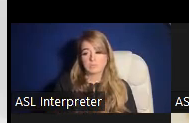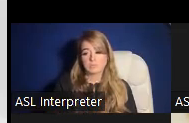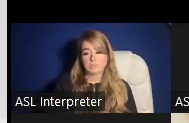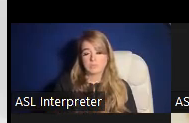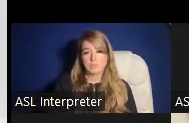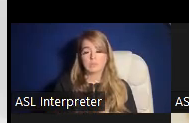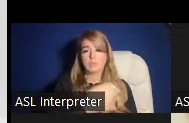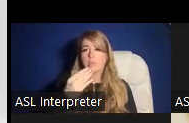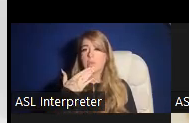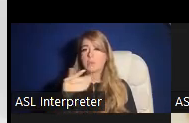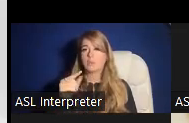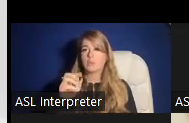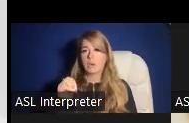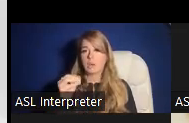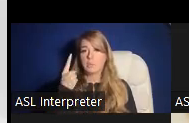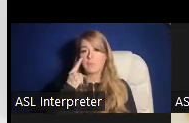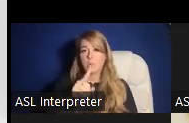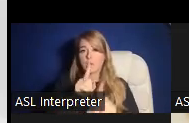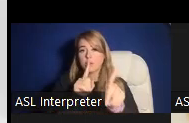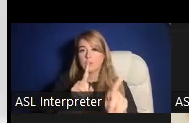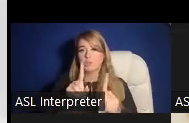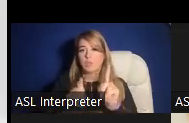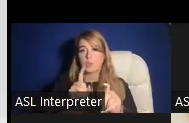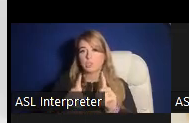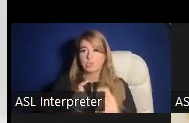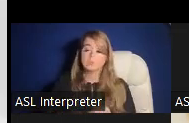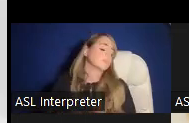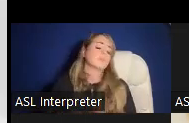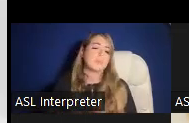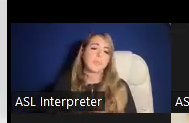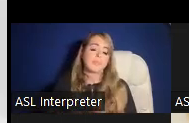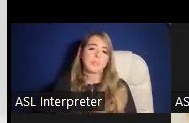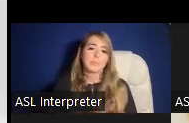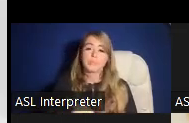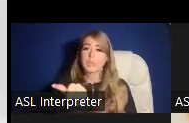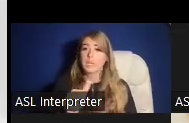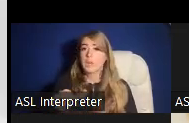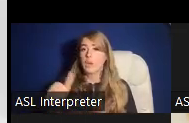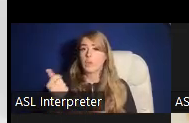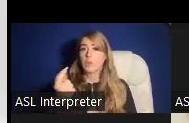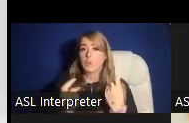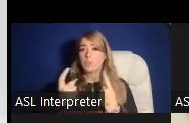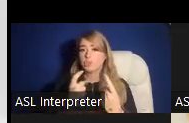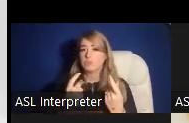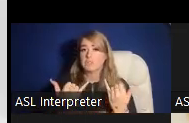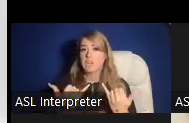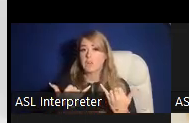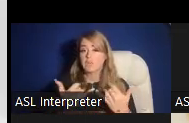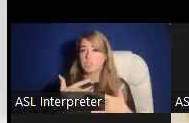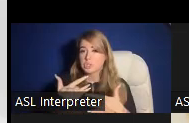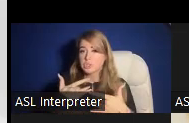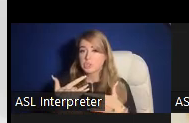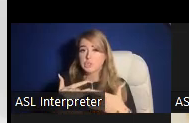and thank you, Tom, for answering those questions. Does anybody else have any other questions,